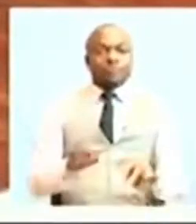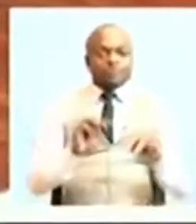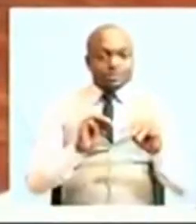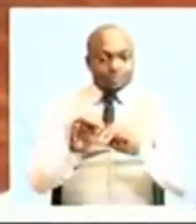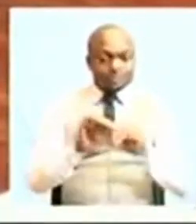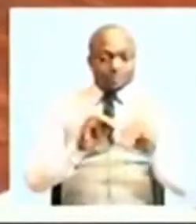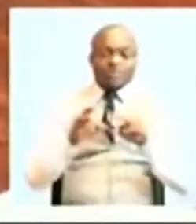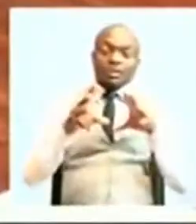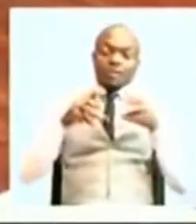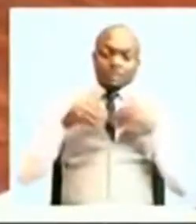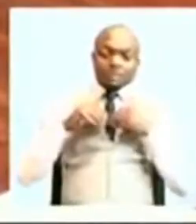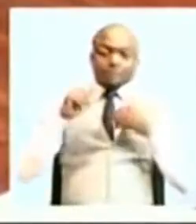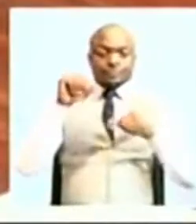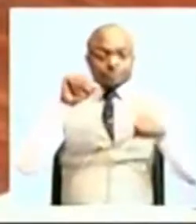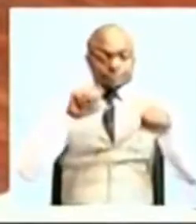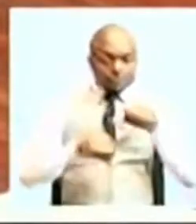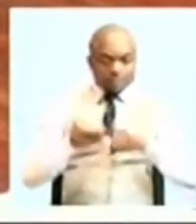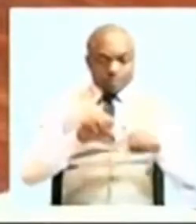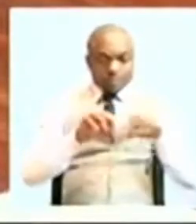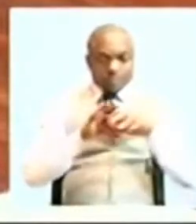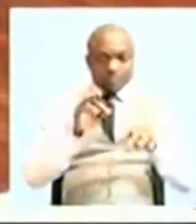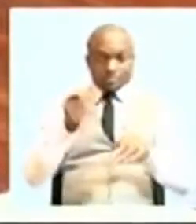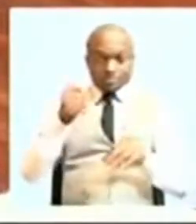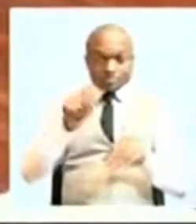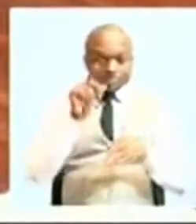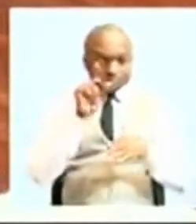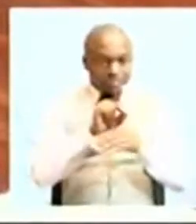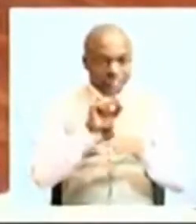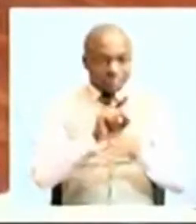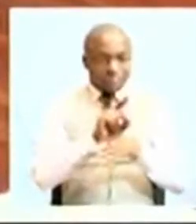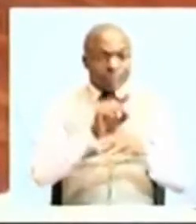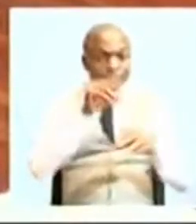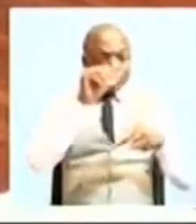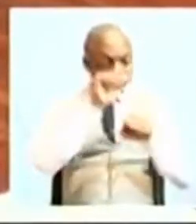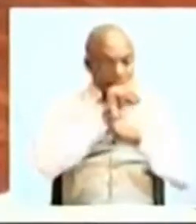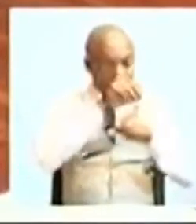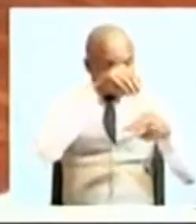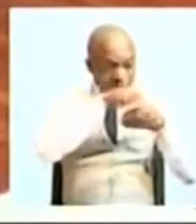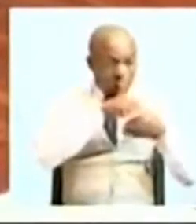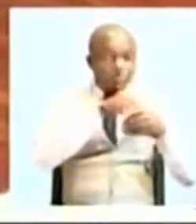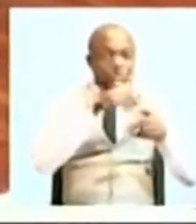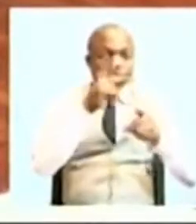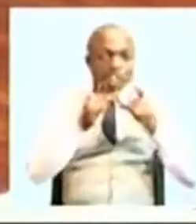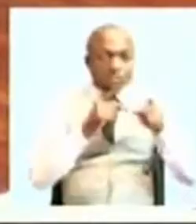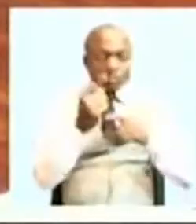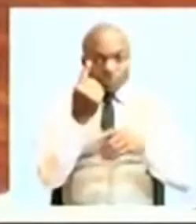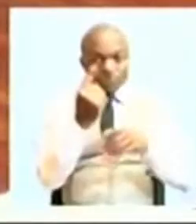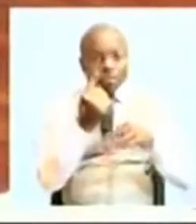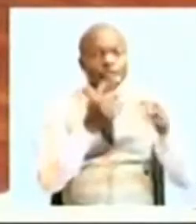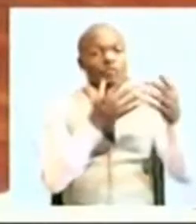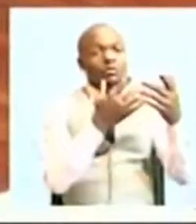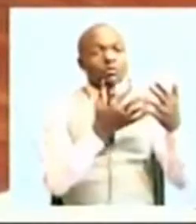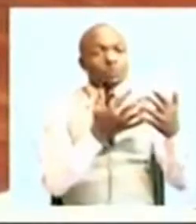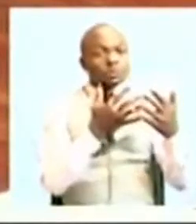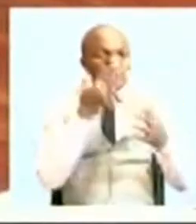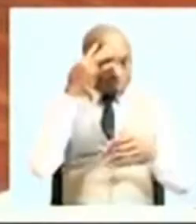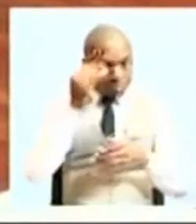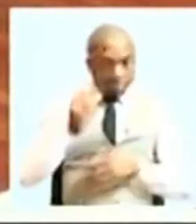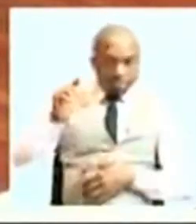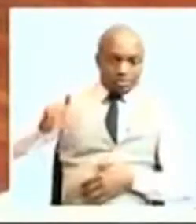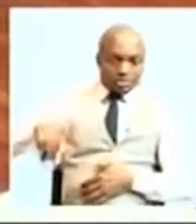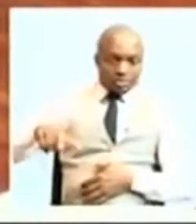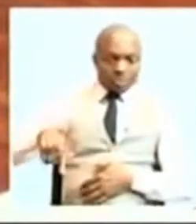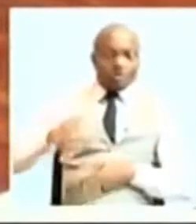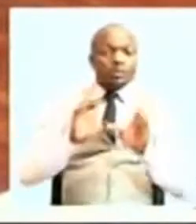Management wishes to acknowledge the audit finding that 10 projects were work in progress and 1 was outstanding due to delay by